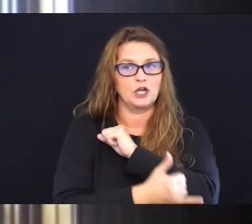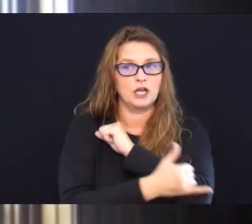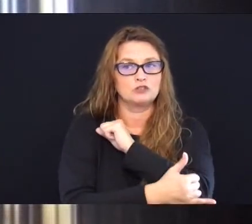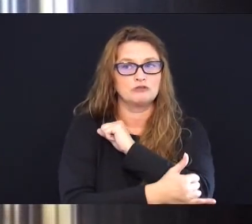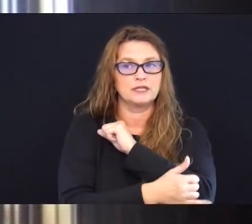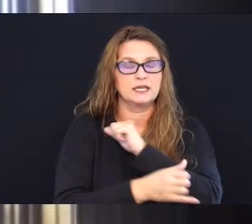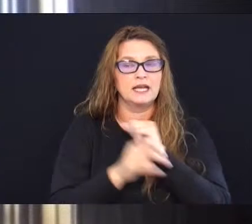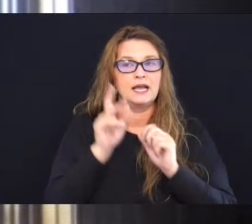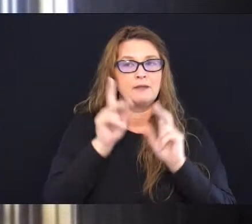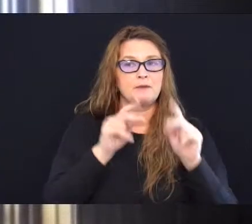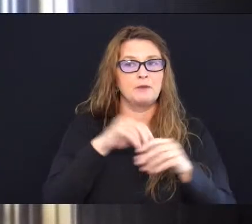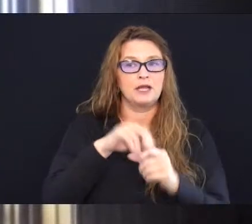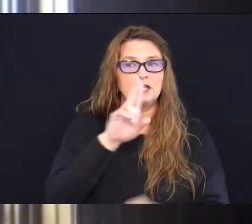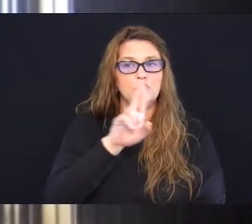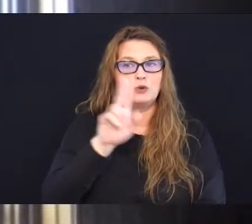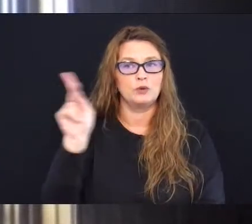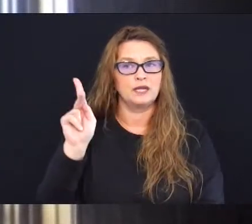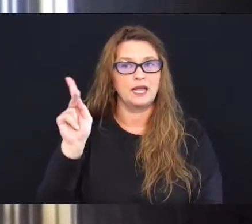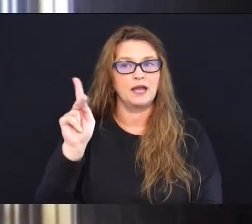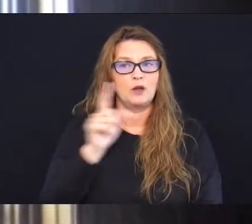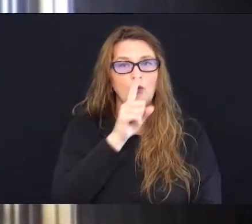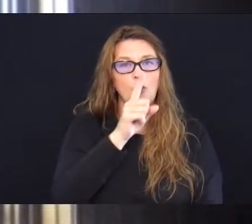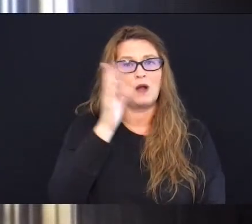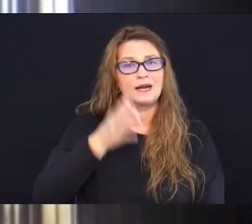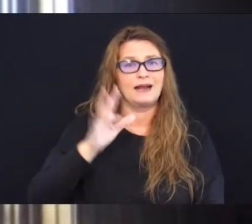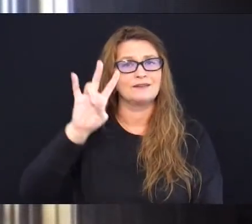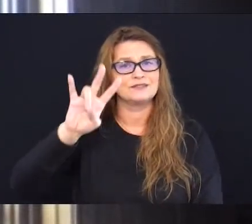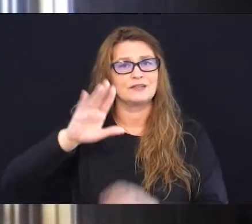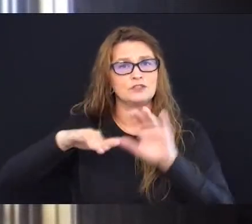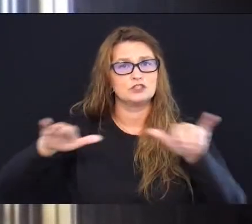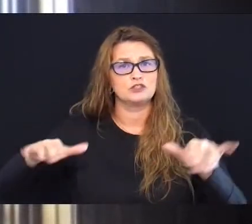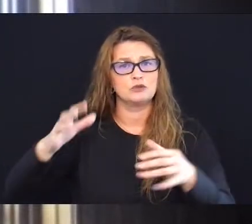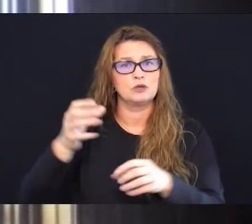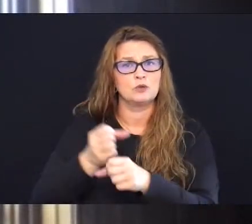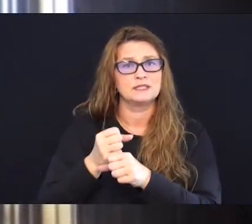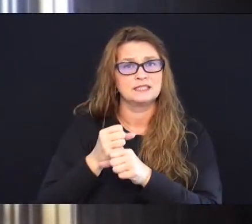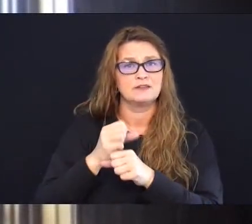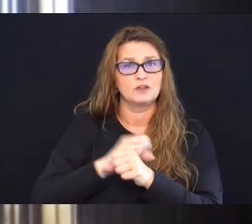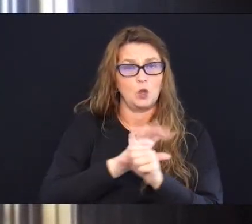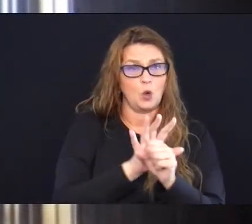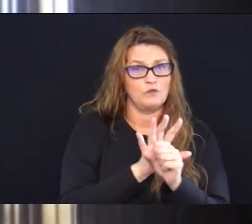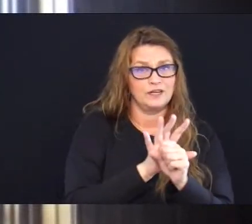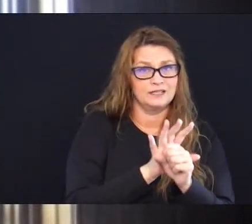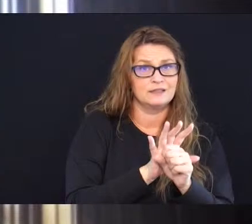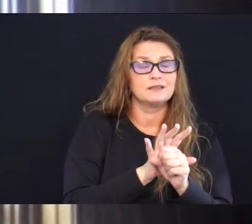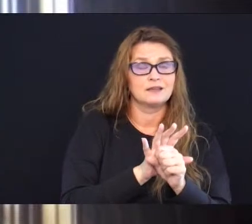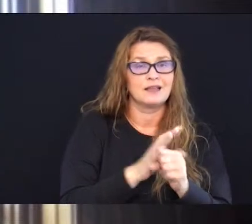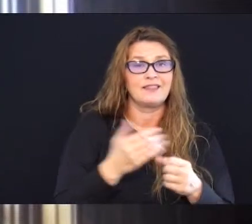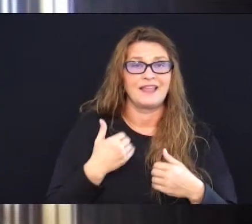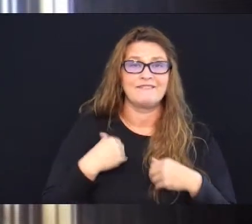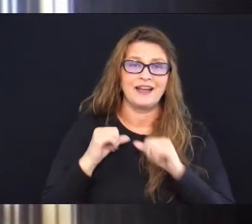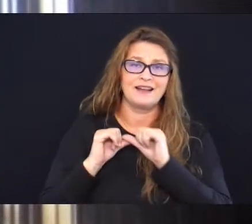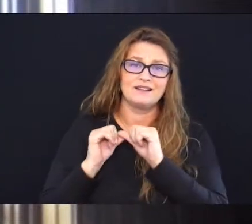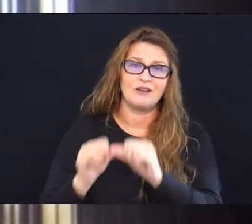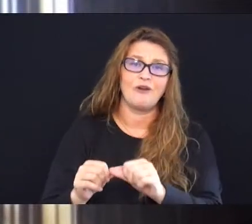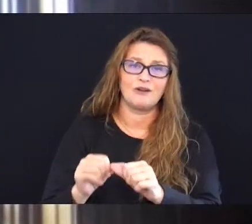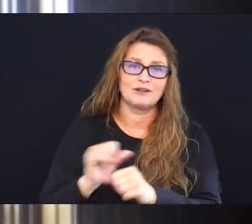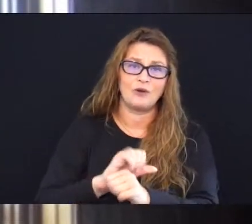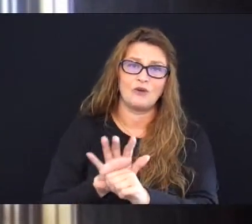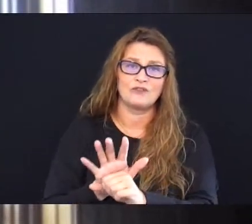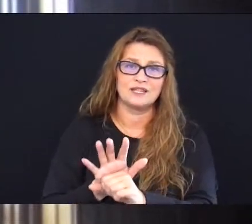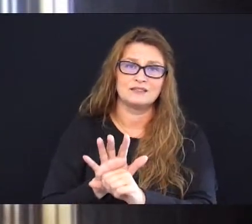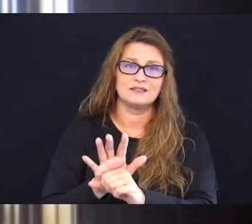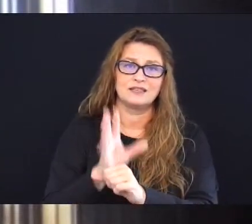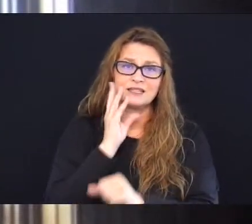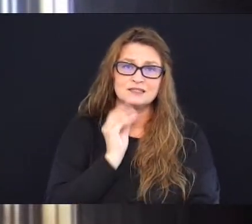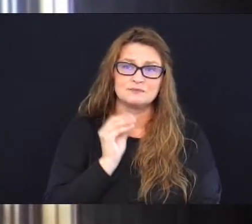in the UK, 1 in 7 children who have gotten COVID-19 have experienced some symptoms of long COVID. And we're looking